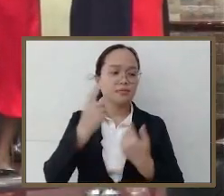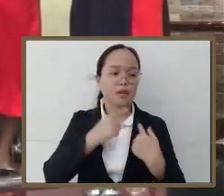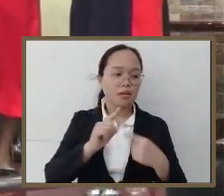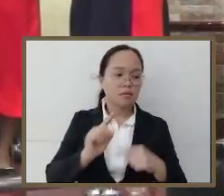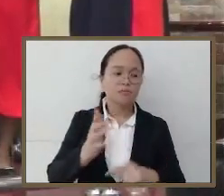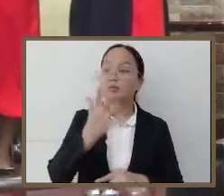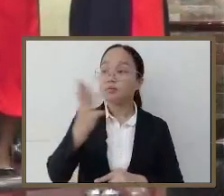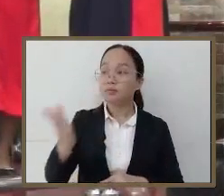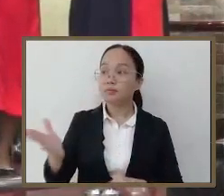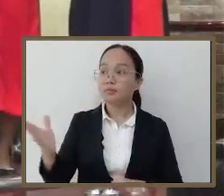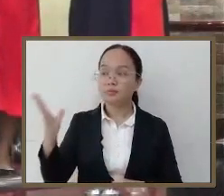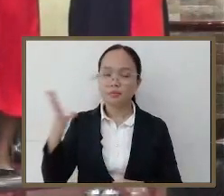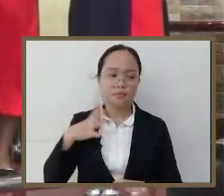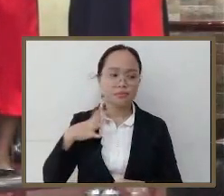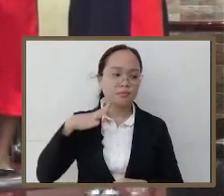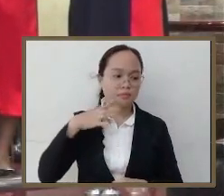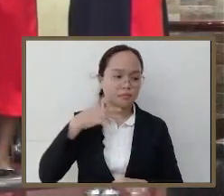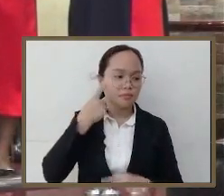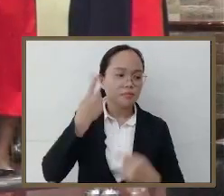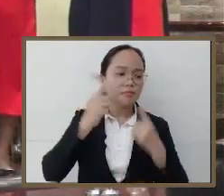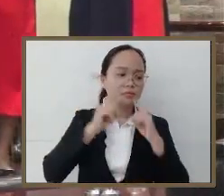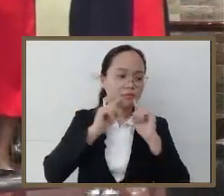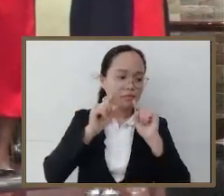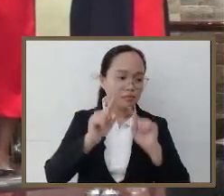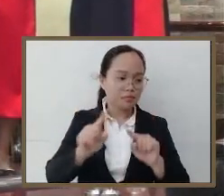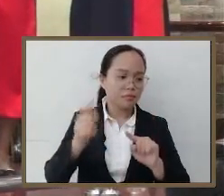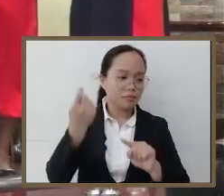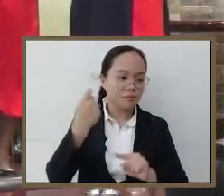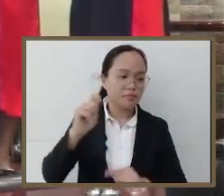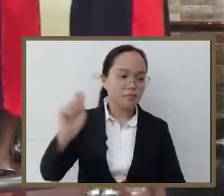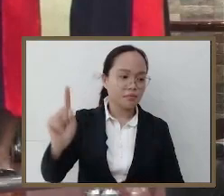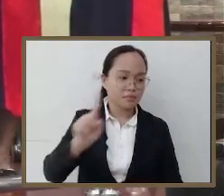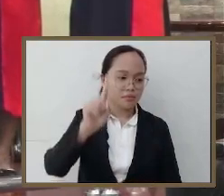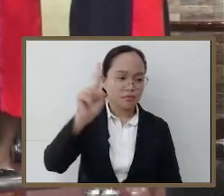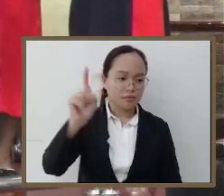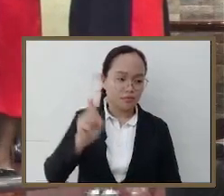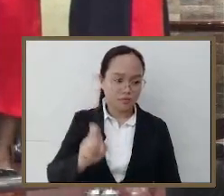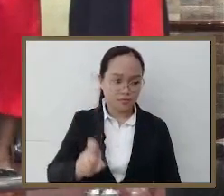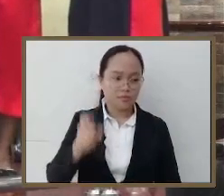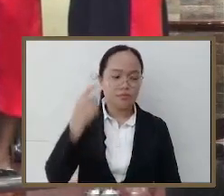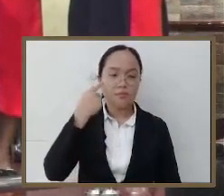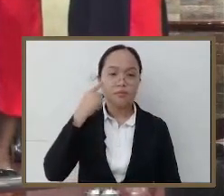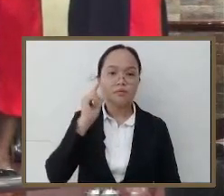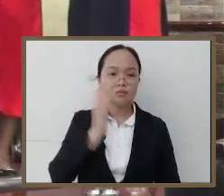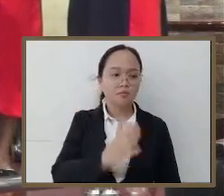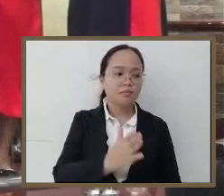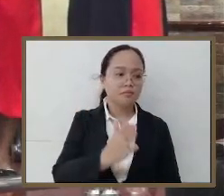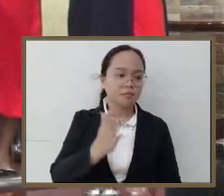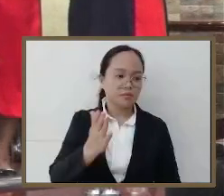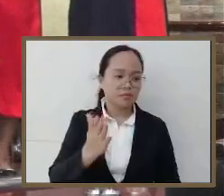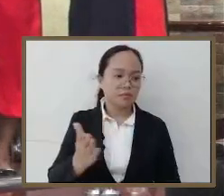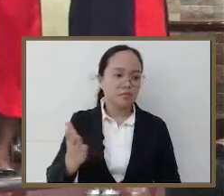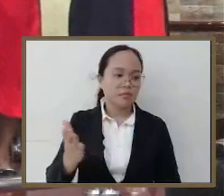waiting on the answer he has a question for